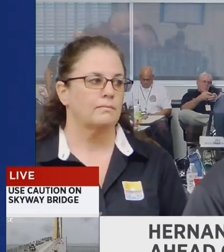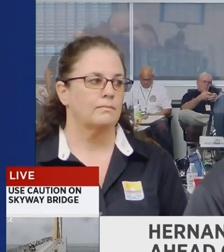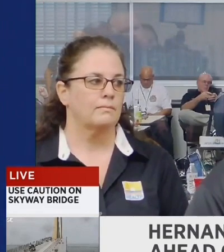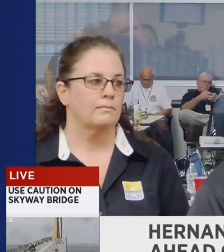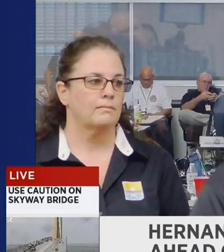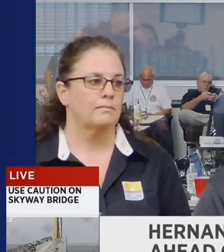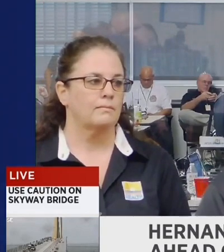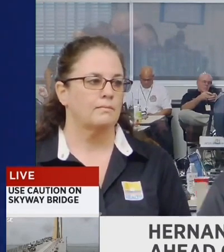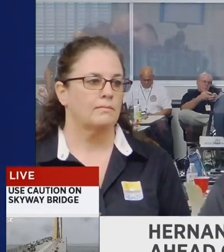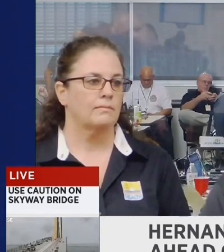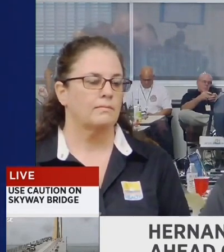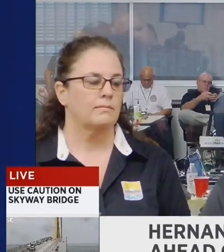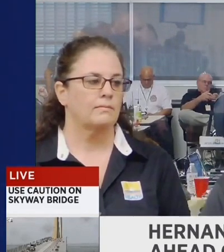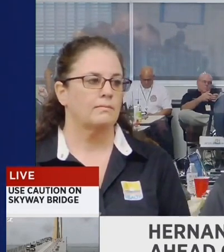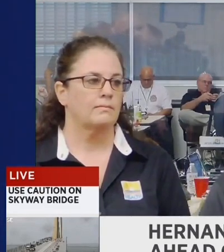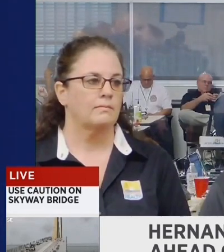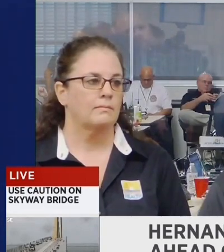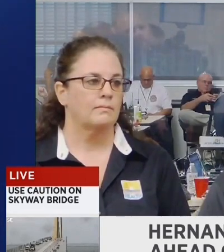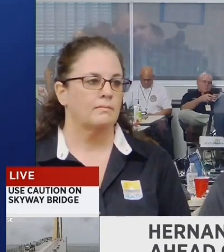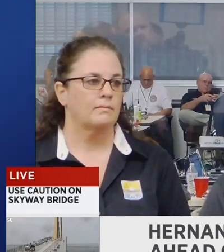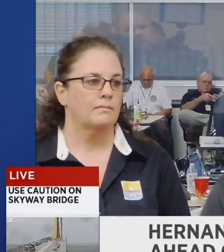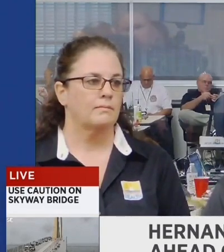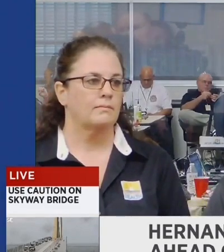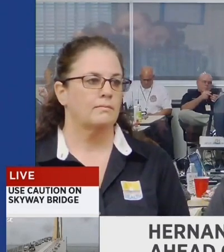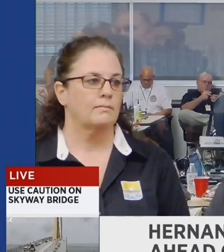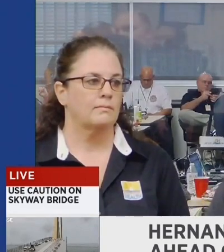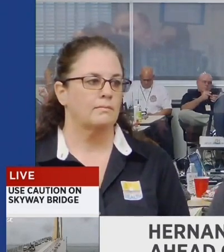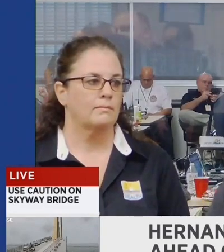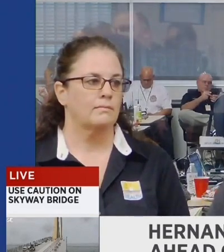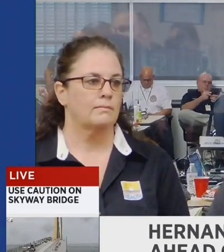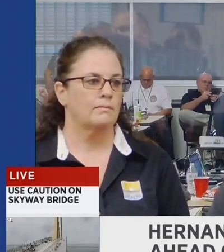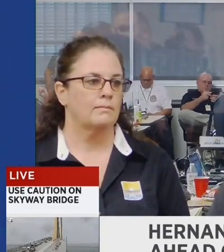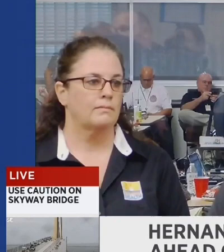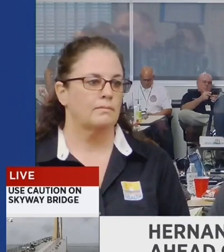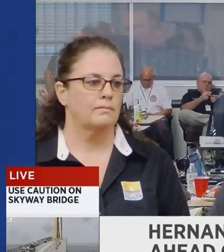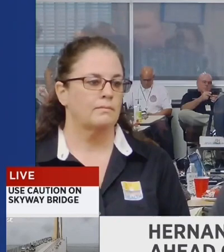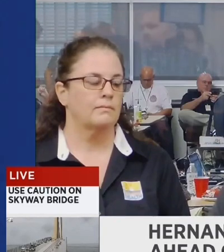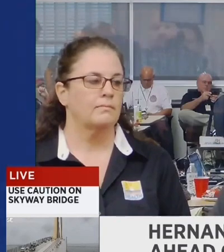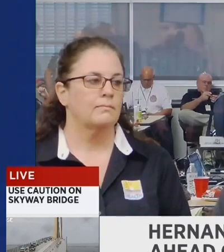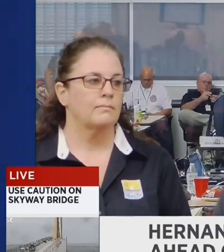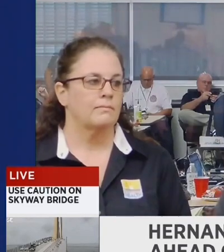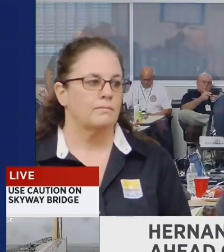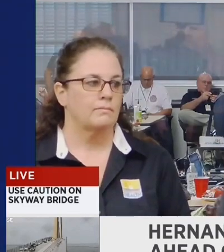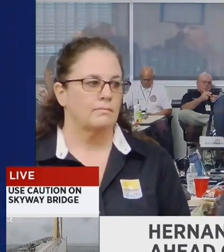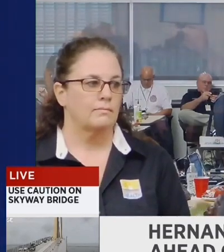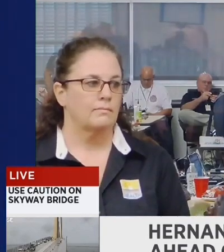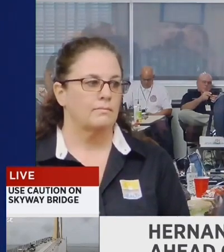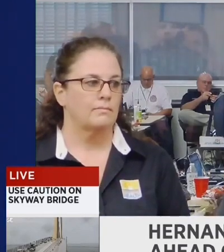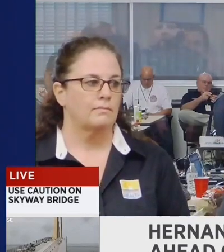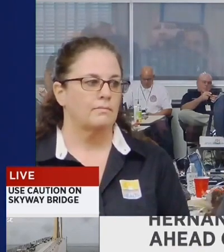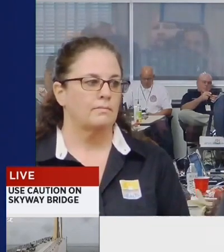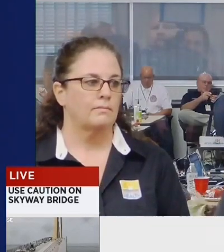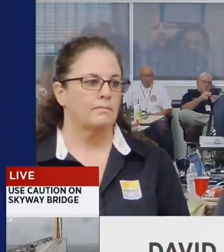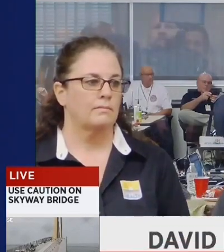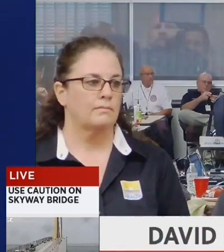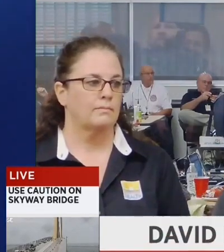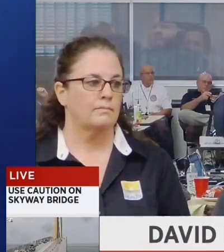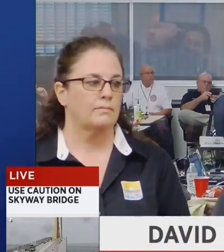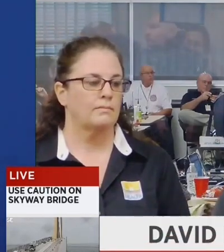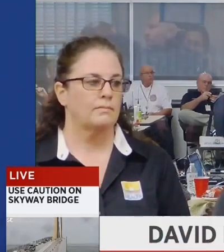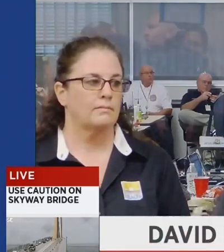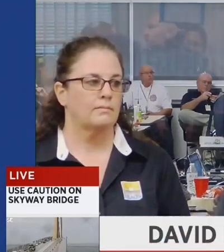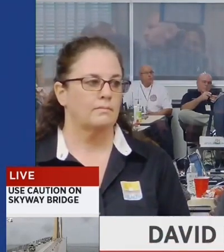we experienced in 2016. So if your house flooded in 2016 in the Hernando Beach, Pine Island, Arapaca